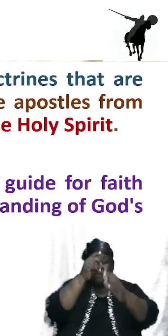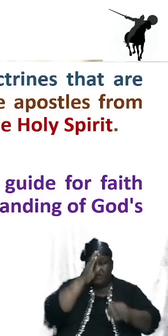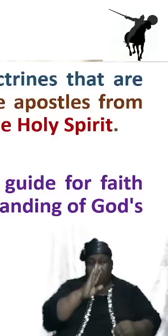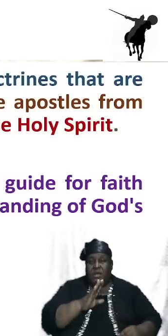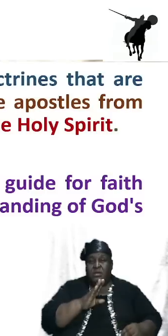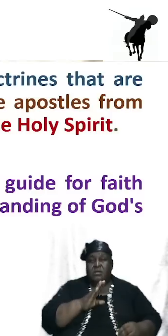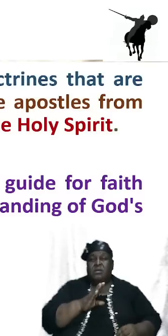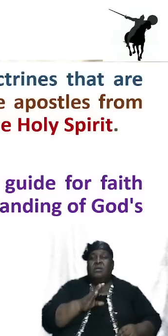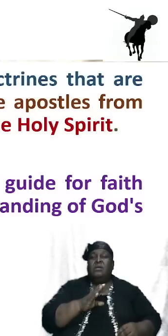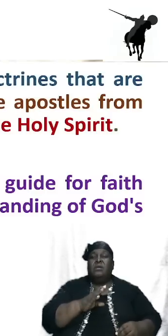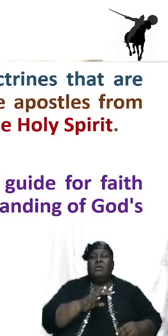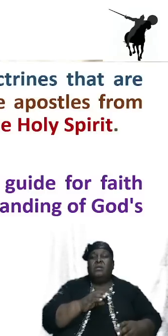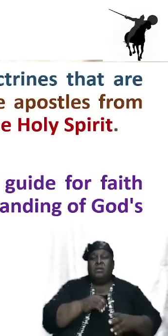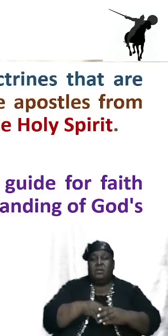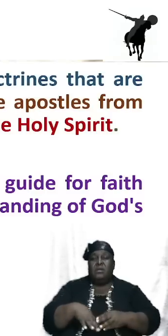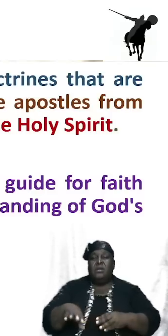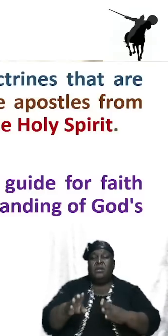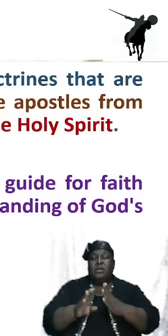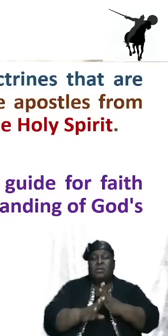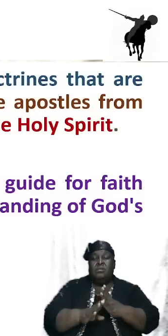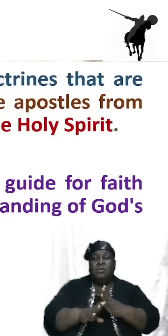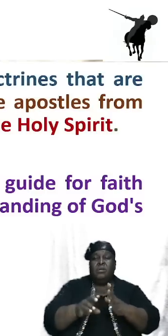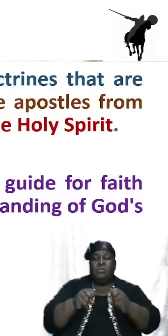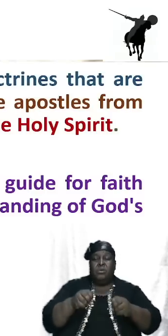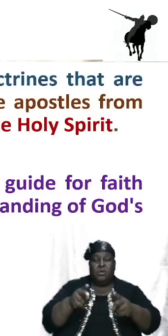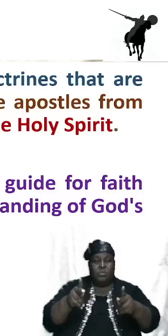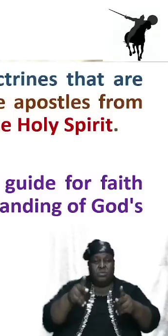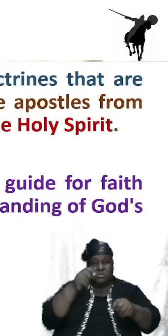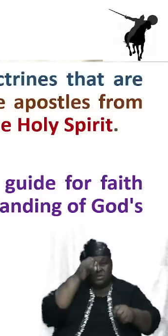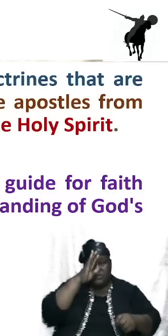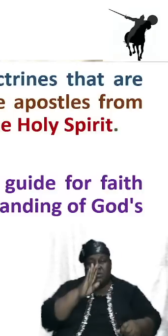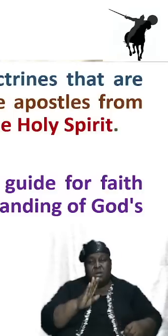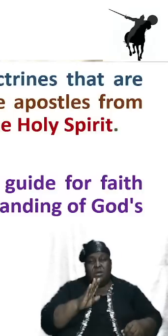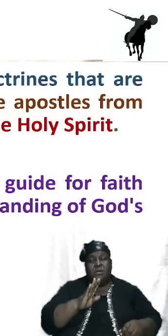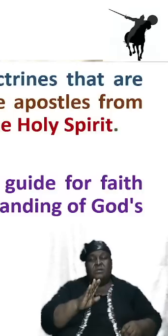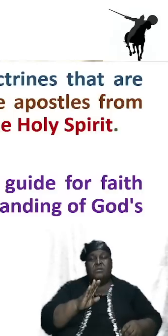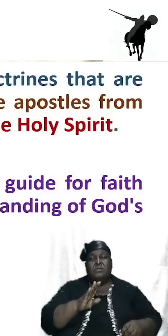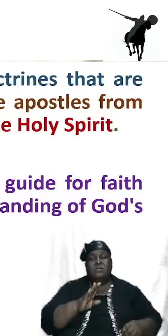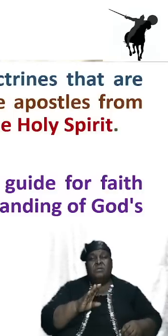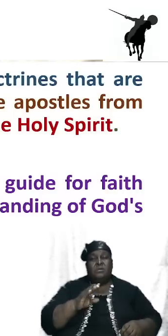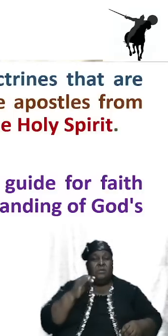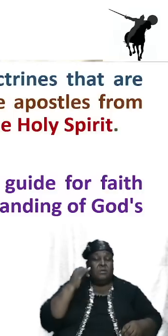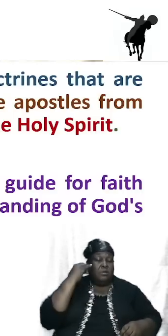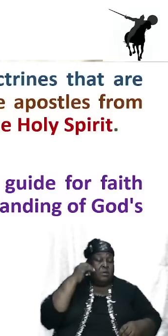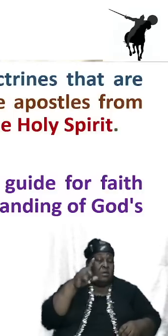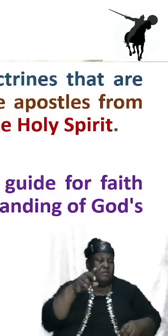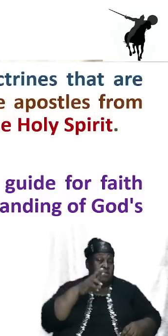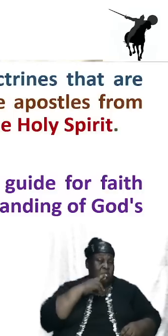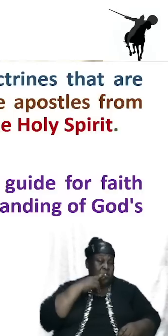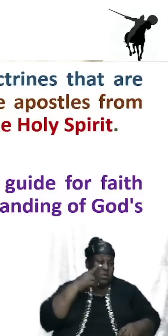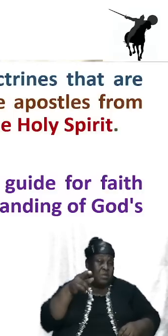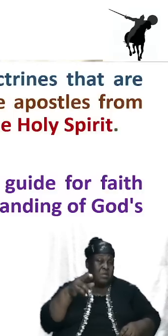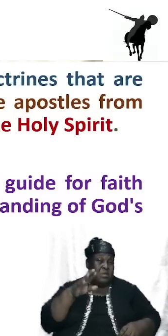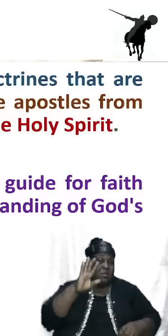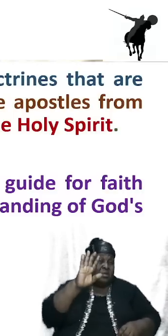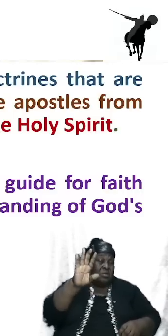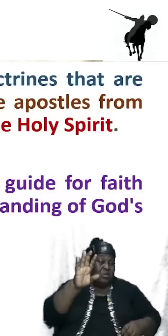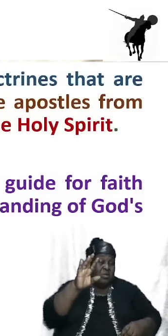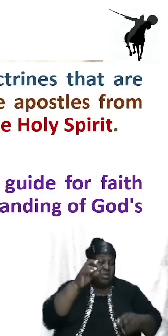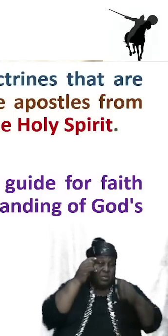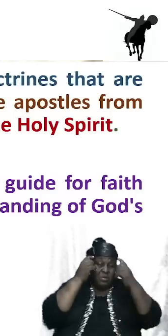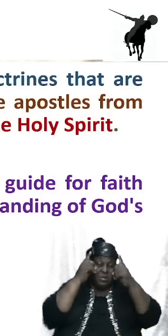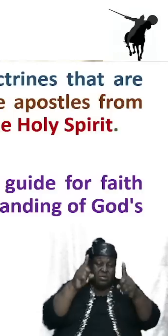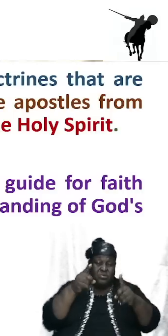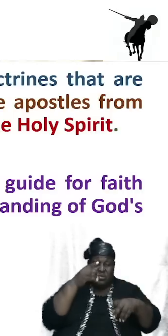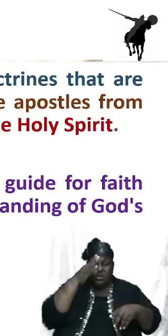it lines up with the purpose of God. If you realize that your doctrine is leading you contrary to where God would have you to